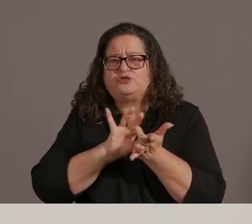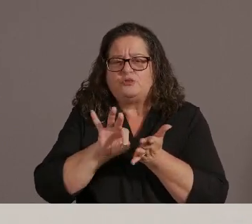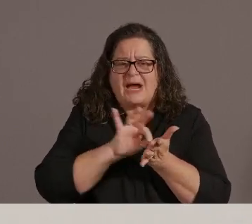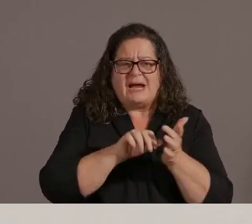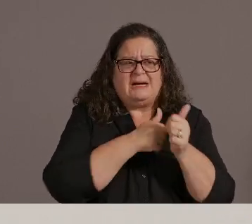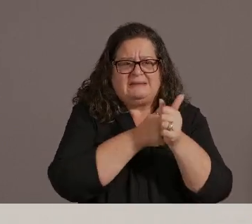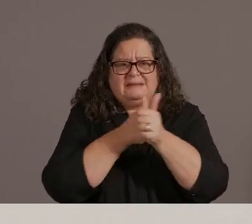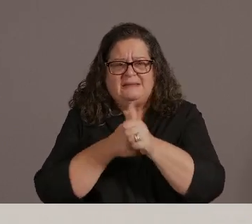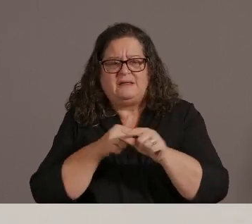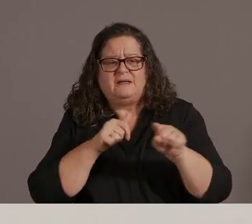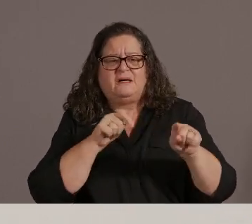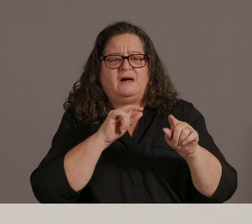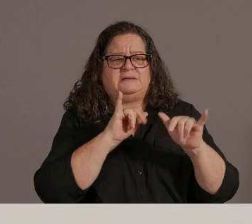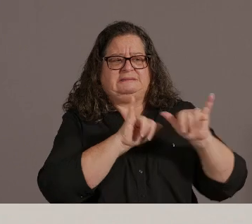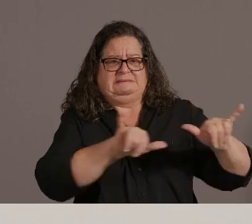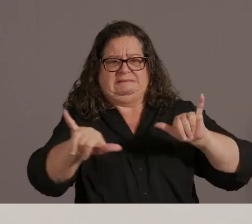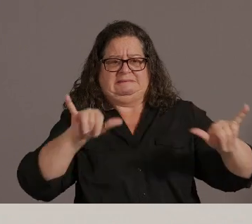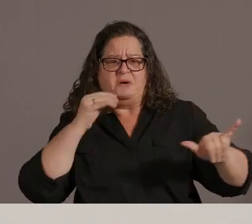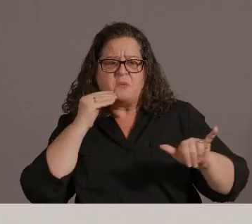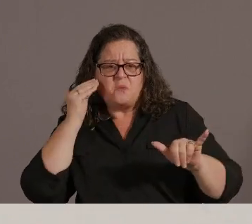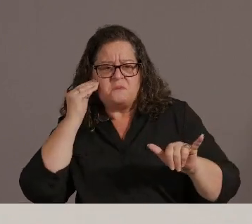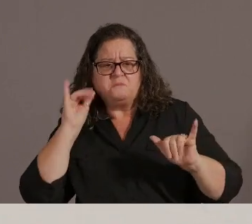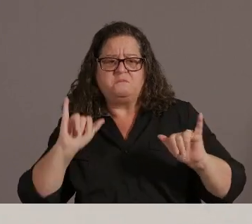going on in other states as well.